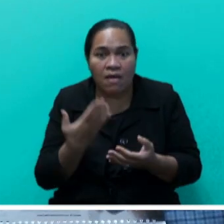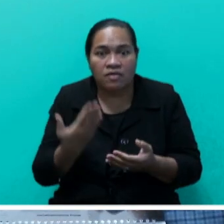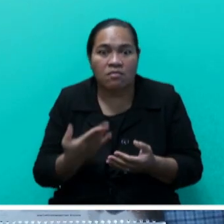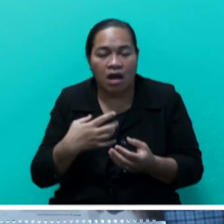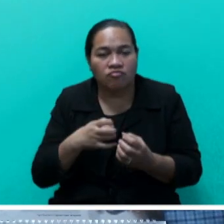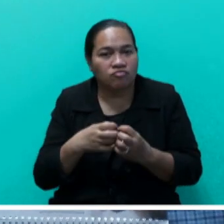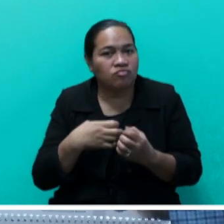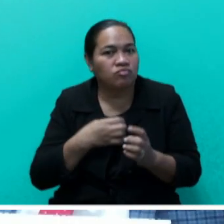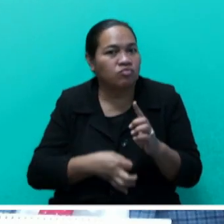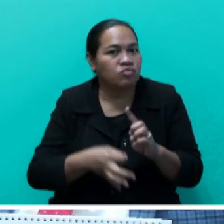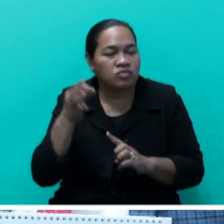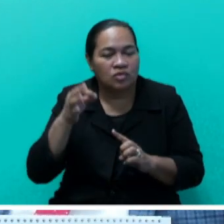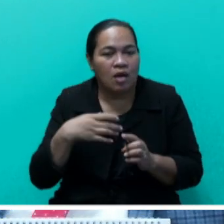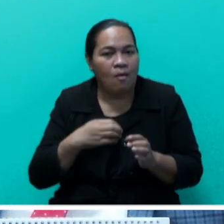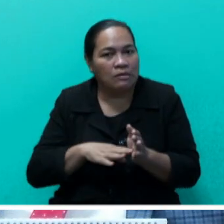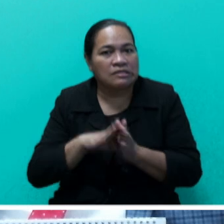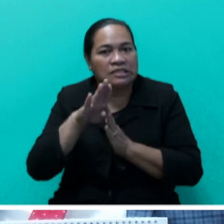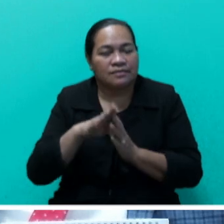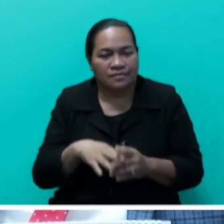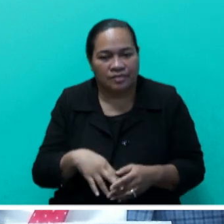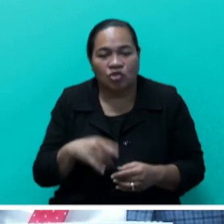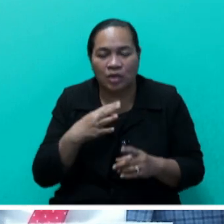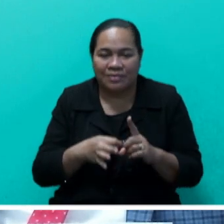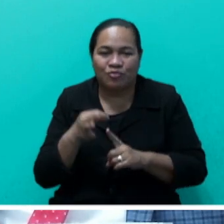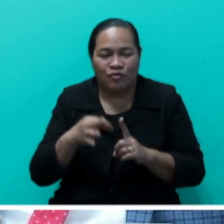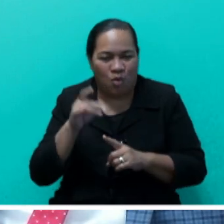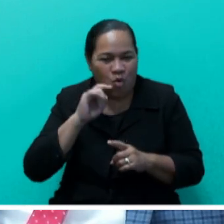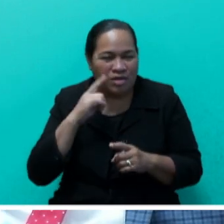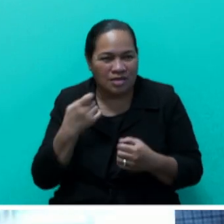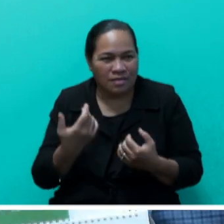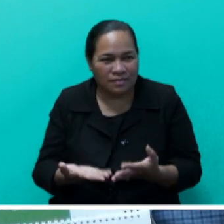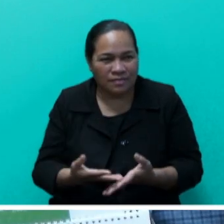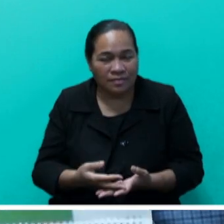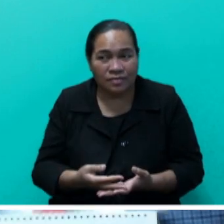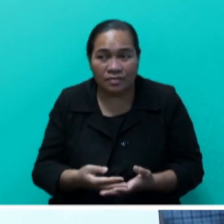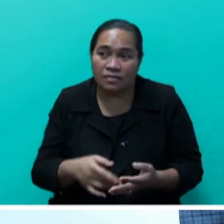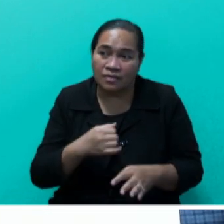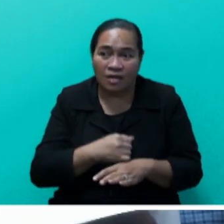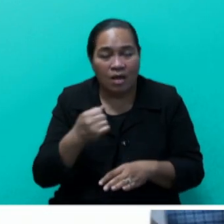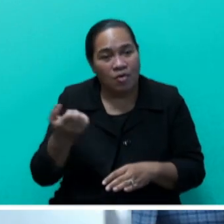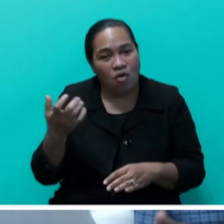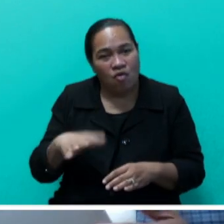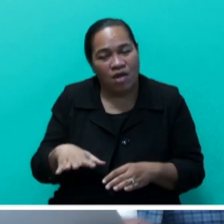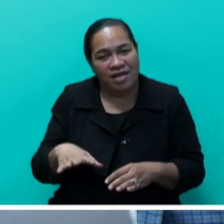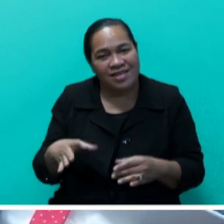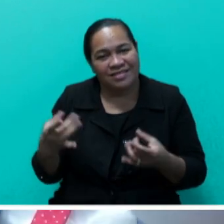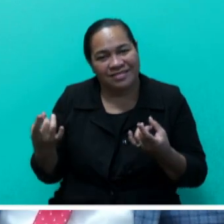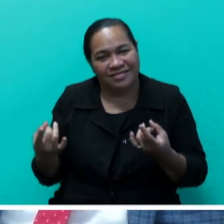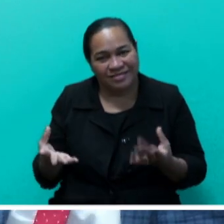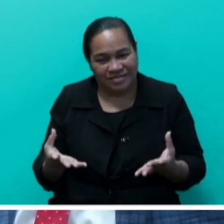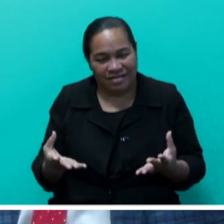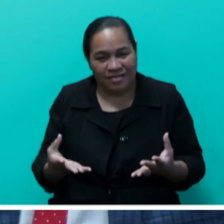supply in the Northern Division. As part of this commitment, the coalition government has already begun executing